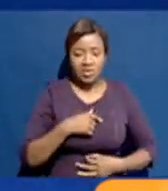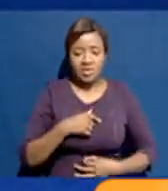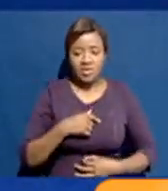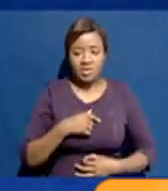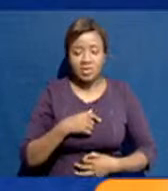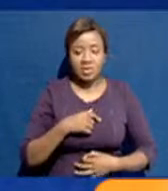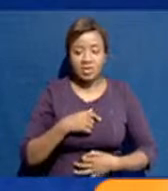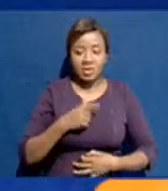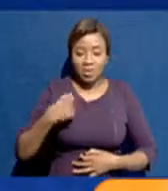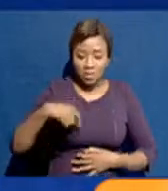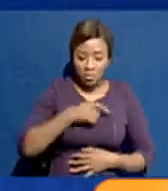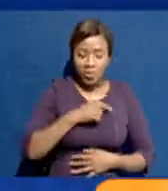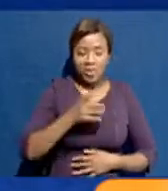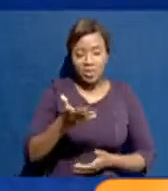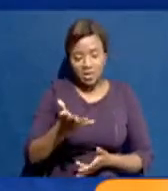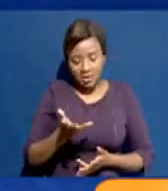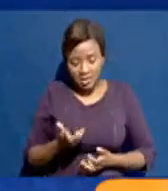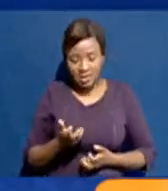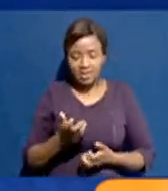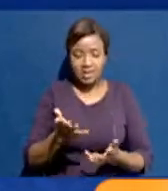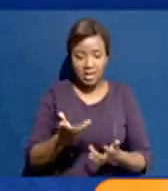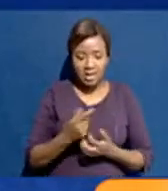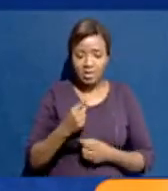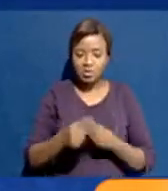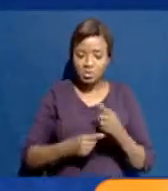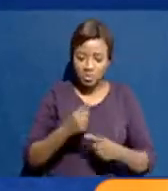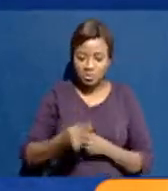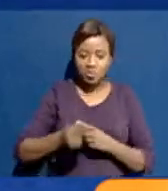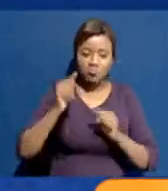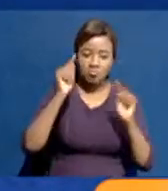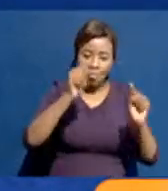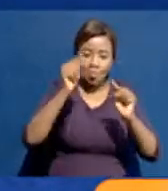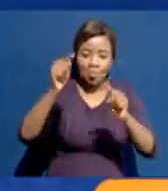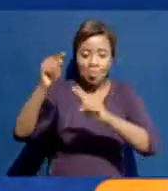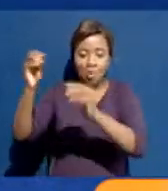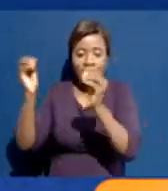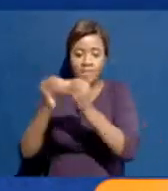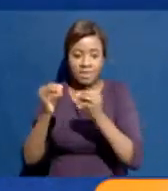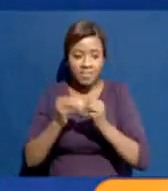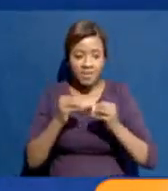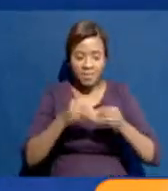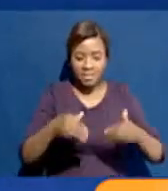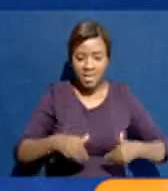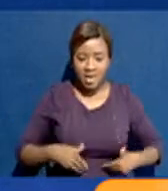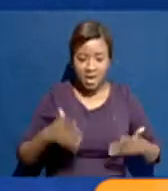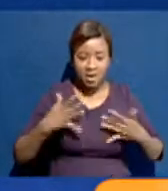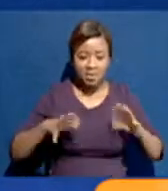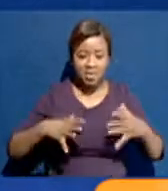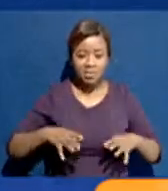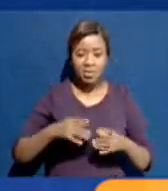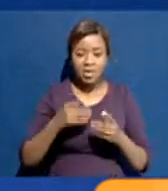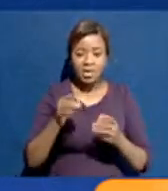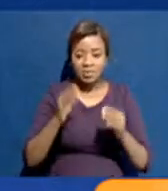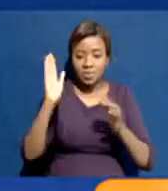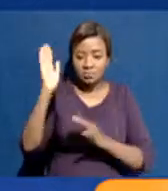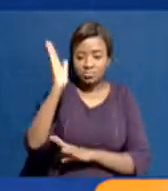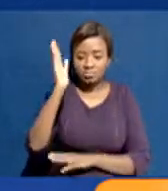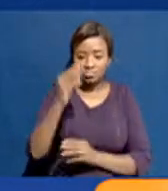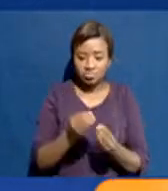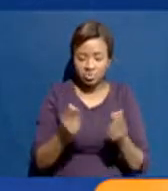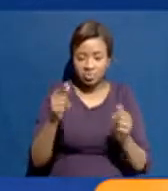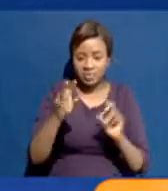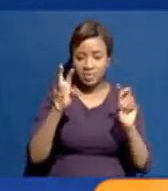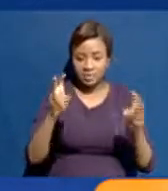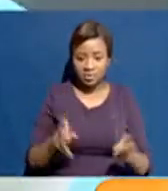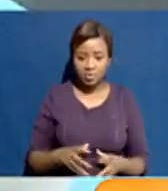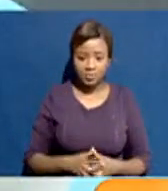the threats, as we are going to where these young people are, we need to also be very inclusive in addressing those issues. Yeah, and this is an